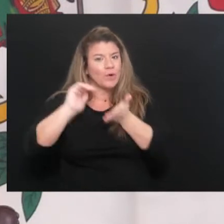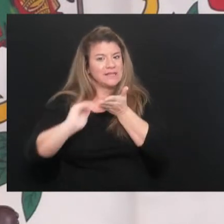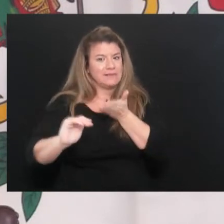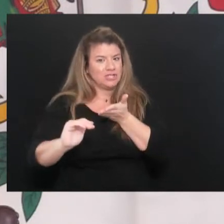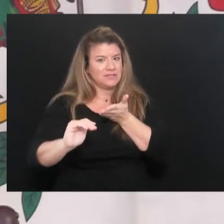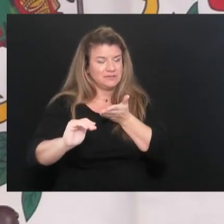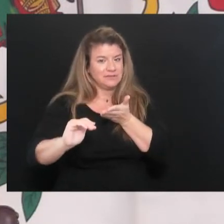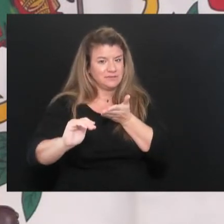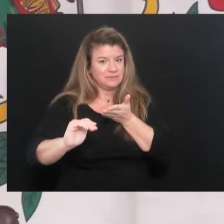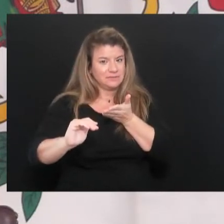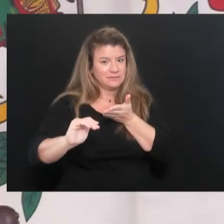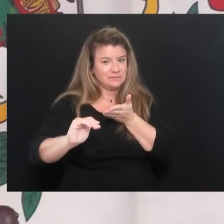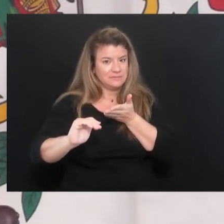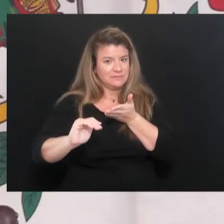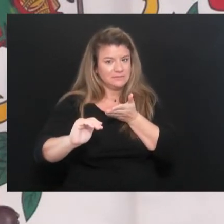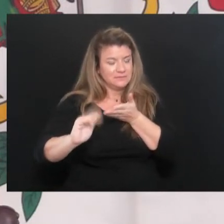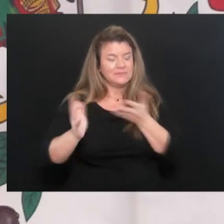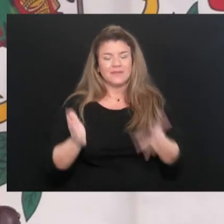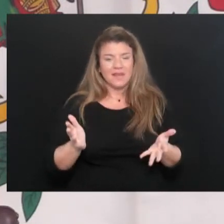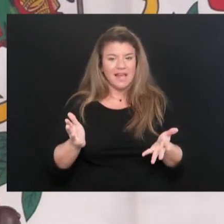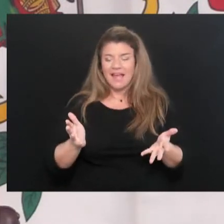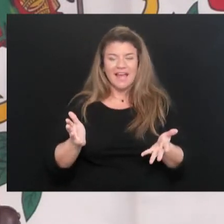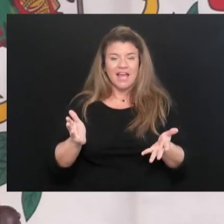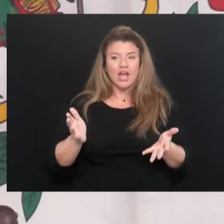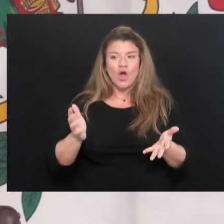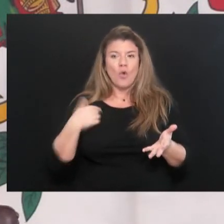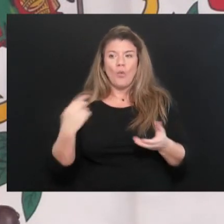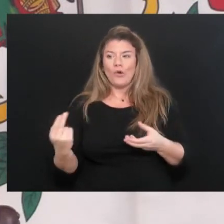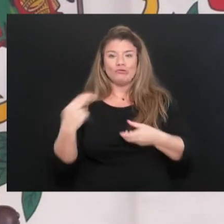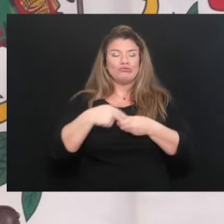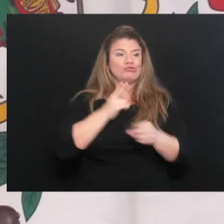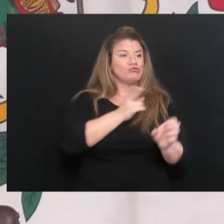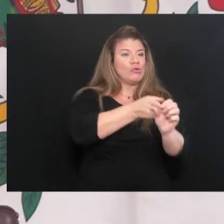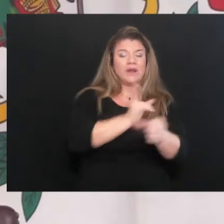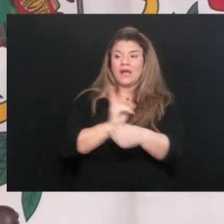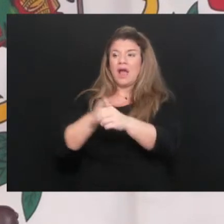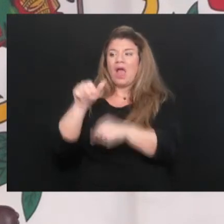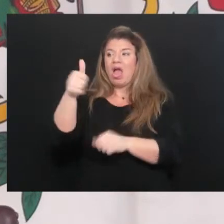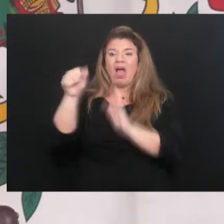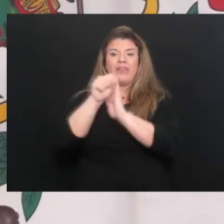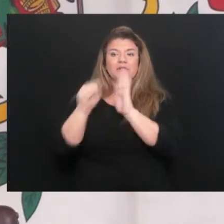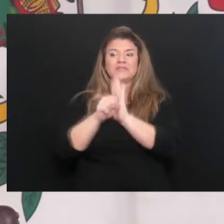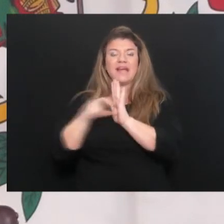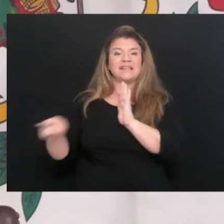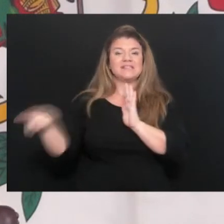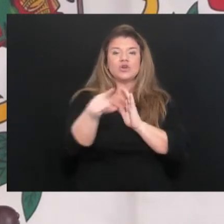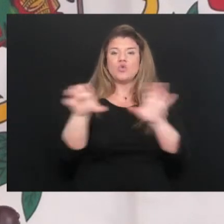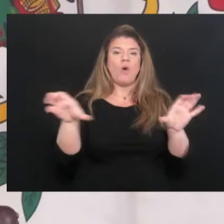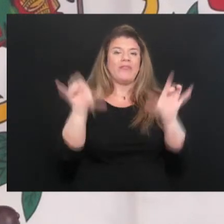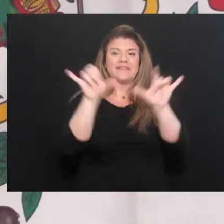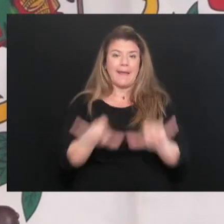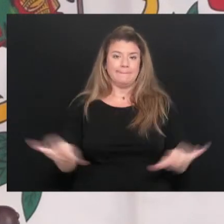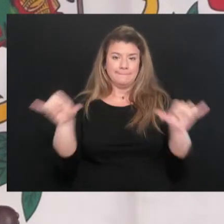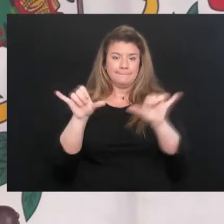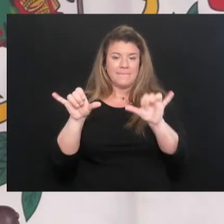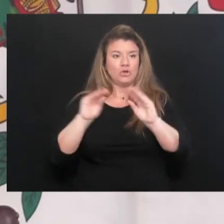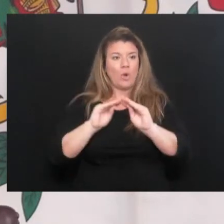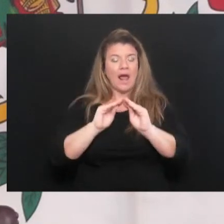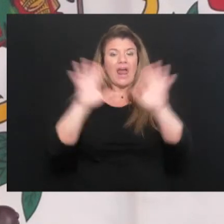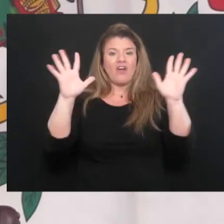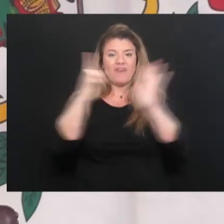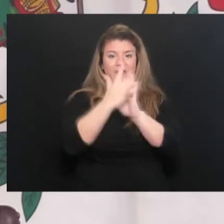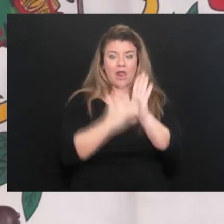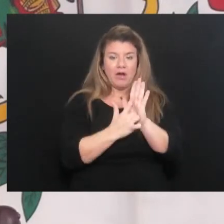exemptions. We are joining many other states that are trying to clarify this law, but